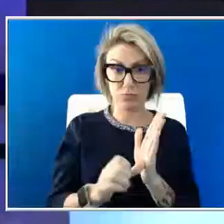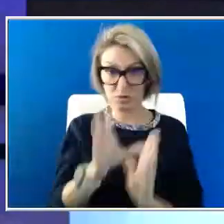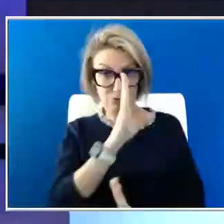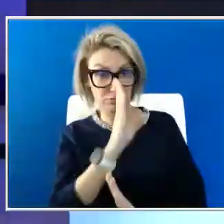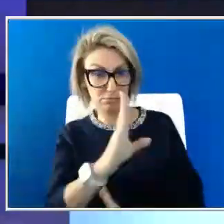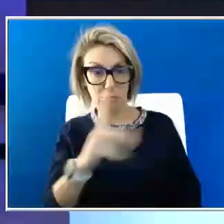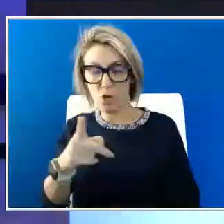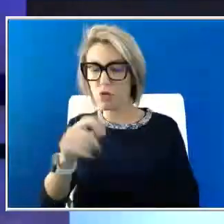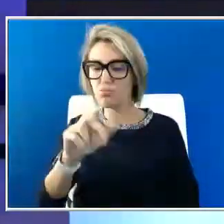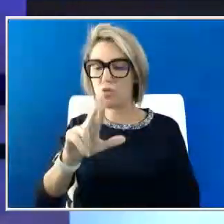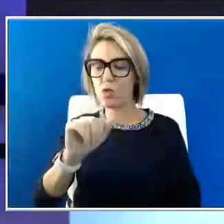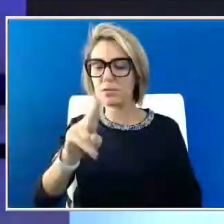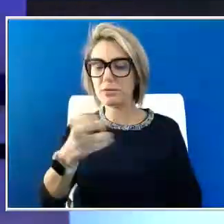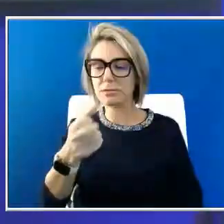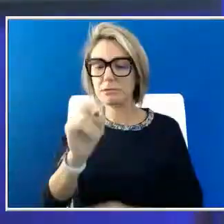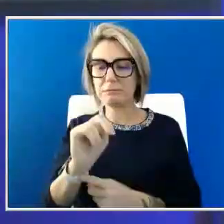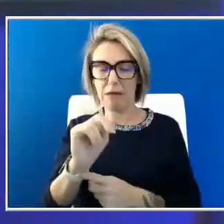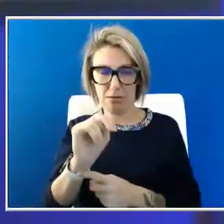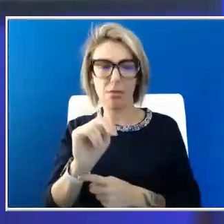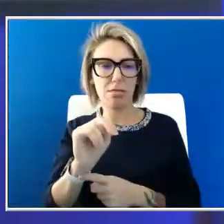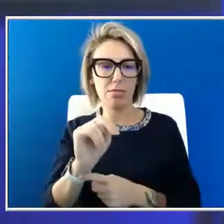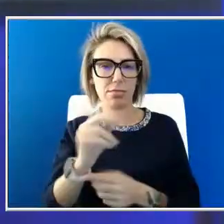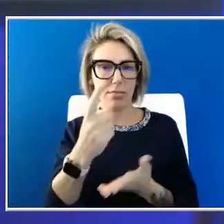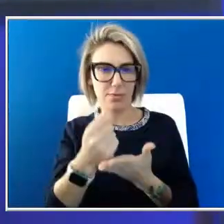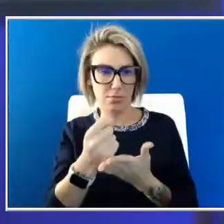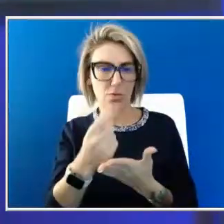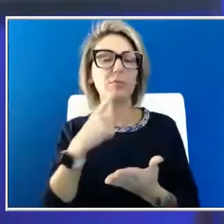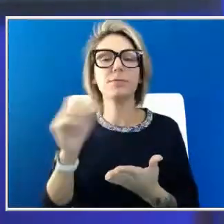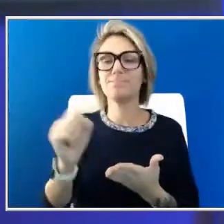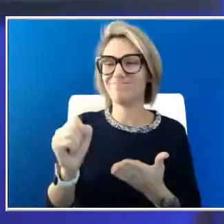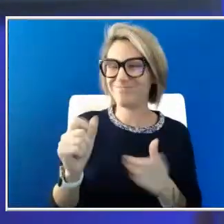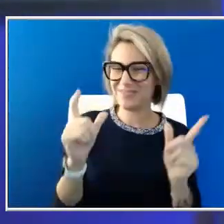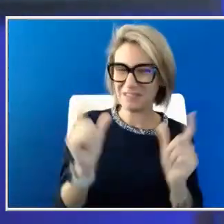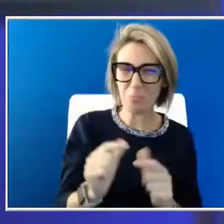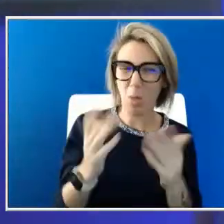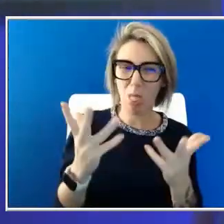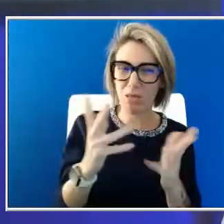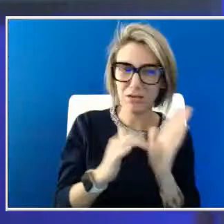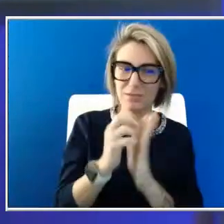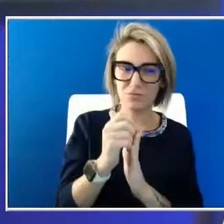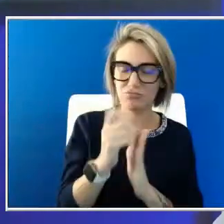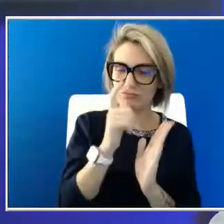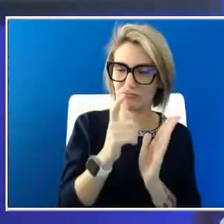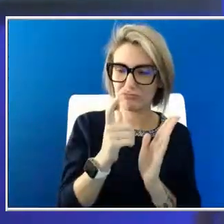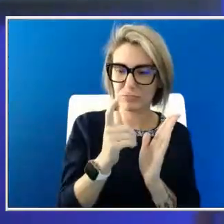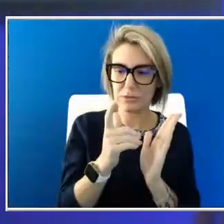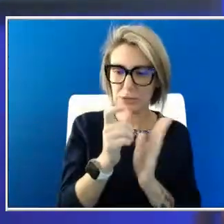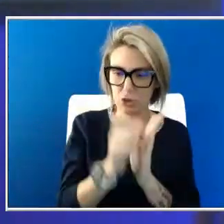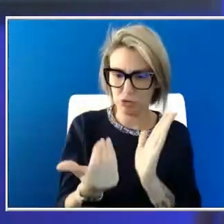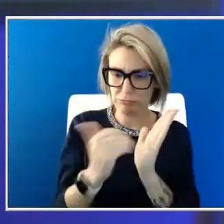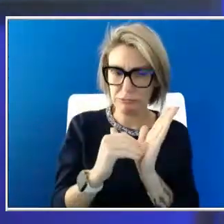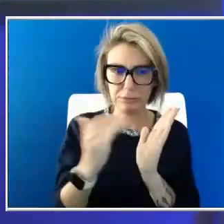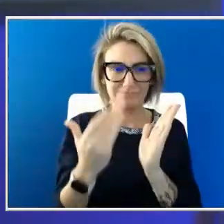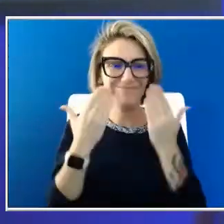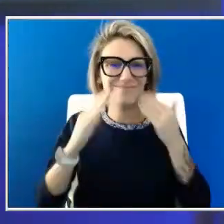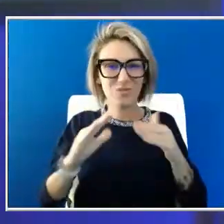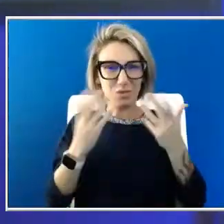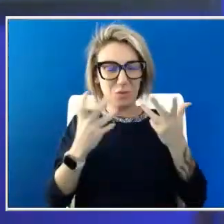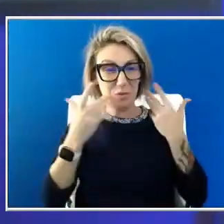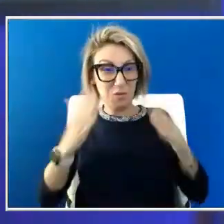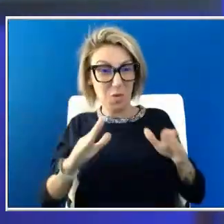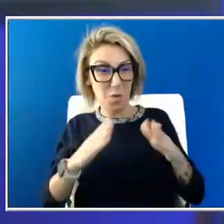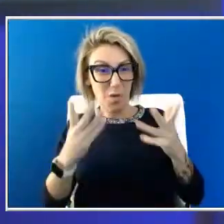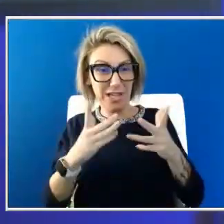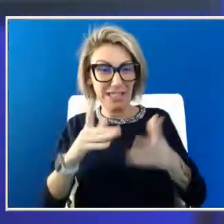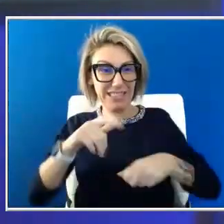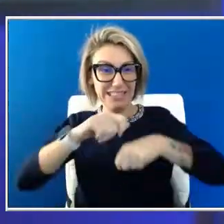Right, because it's such a small amount of cancer, repeat surgery really doesn't make any sense, and you don't know what tissue to remove because you can't see